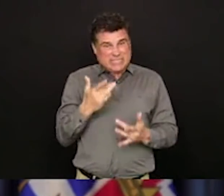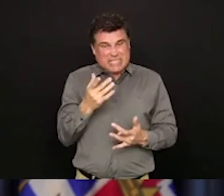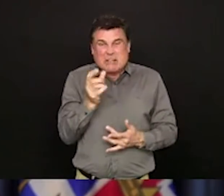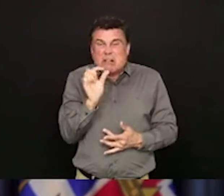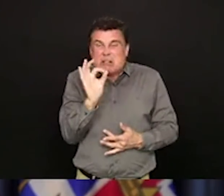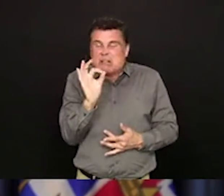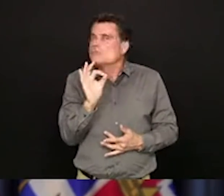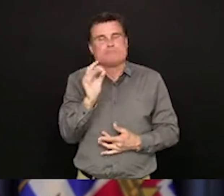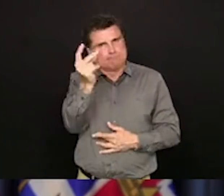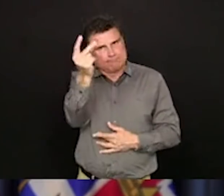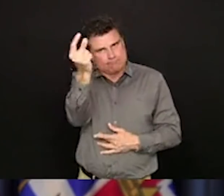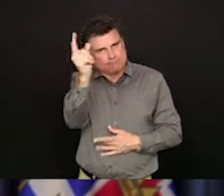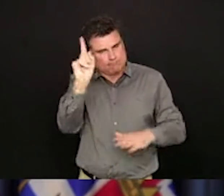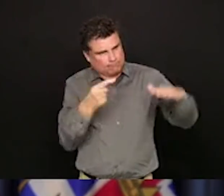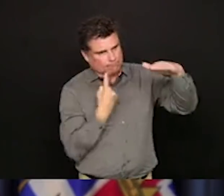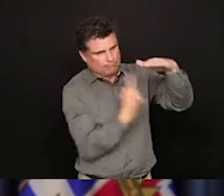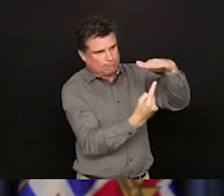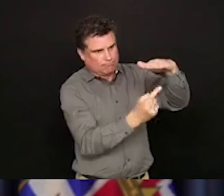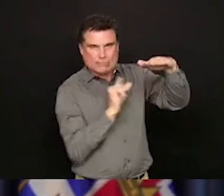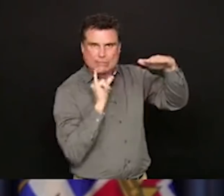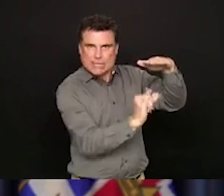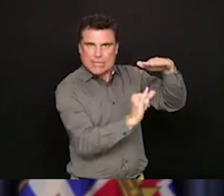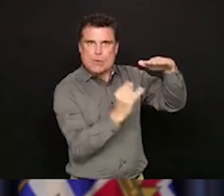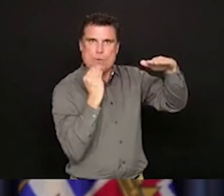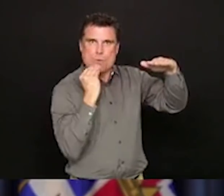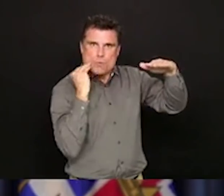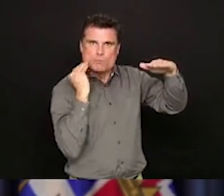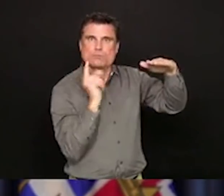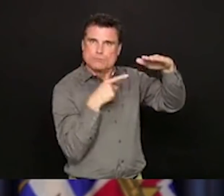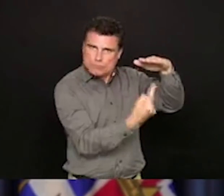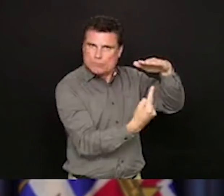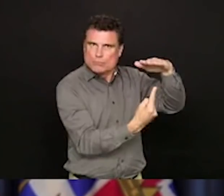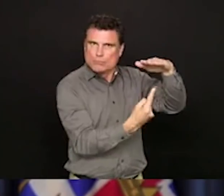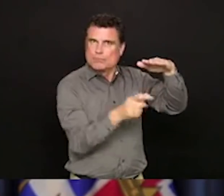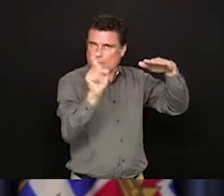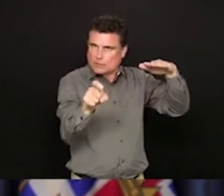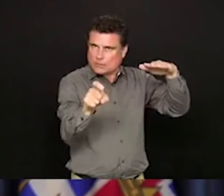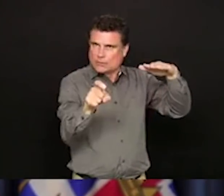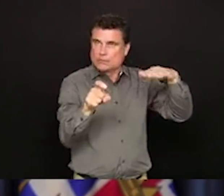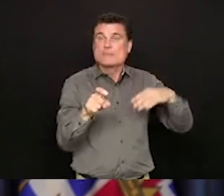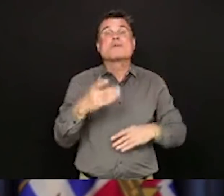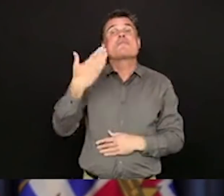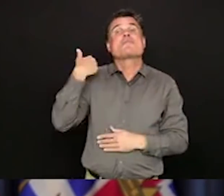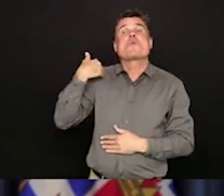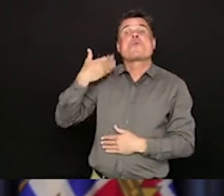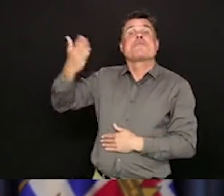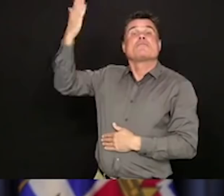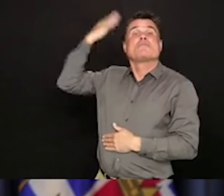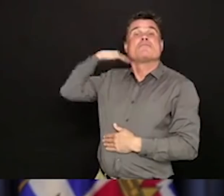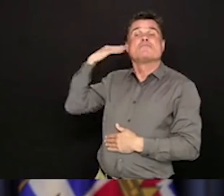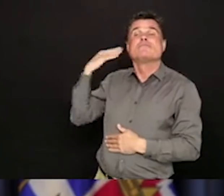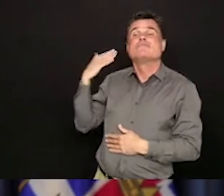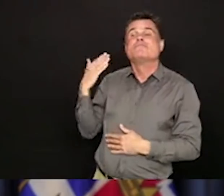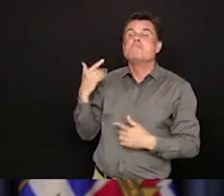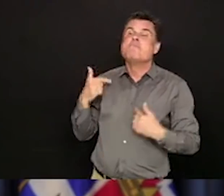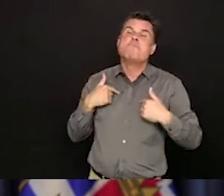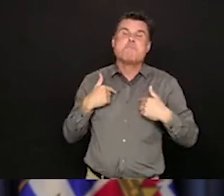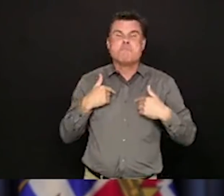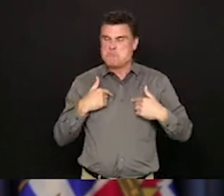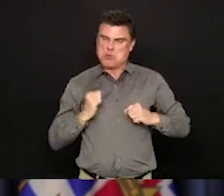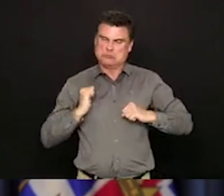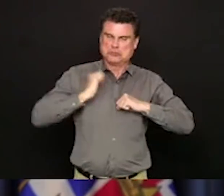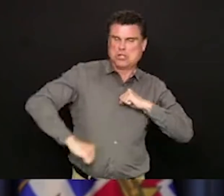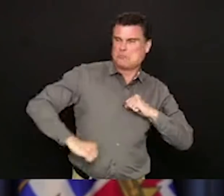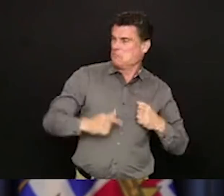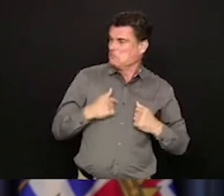it's the brave thing to do or the courageous thing to do to play hurt or to work sick. Well, that can no longer be the case, and that